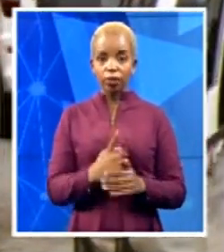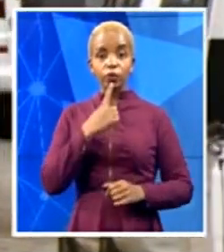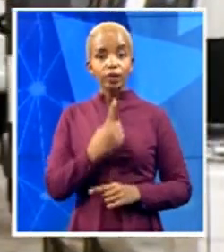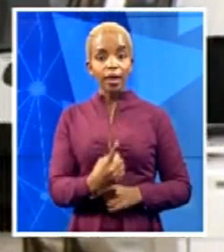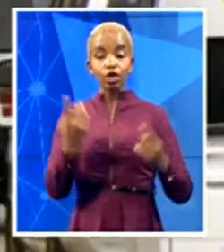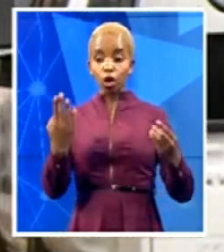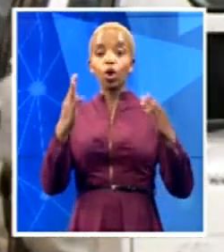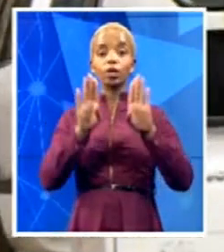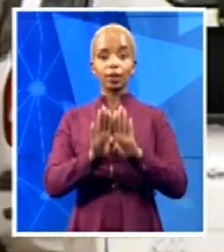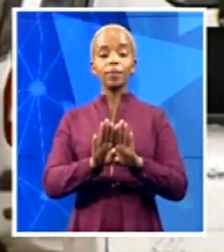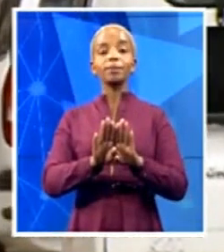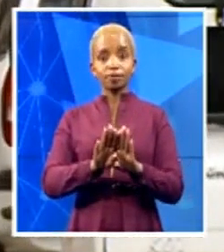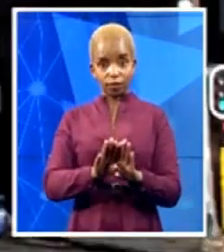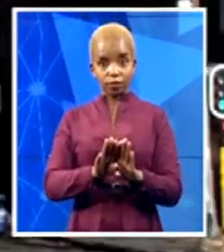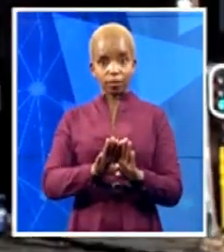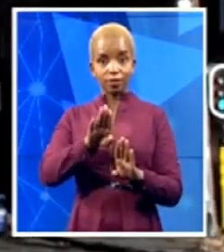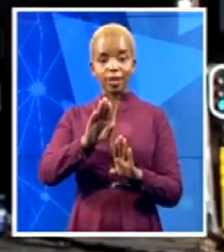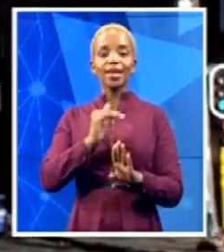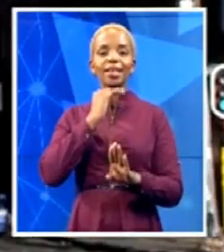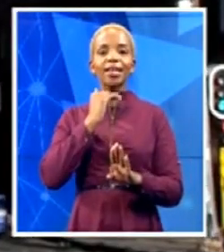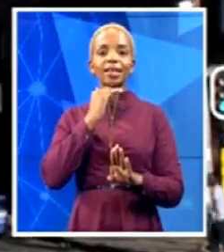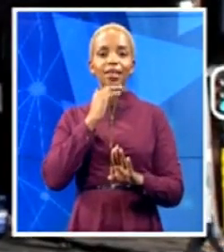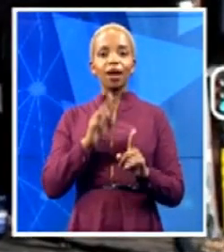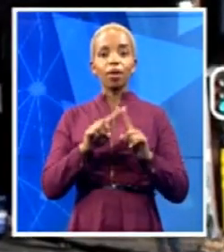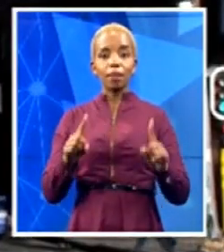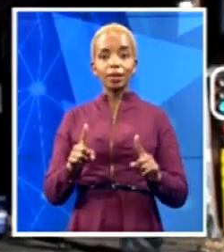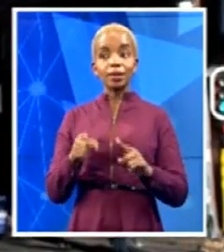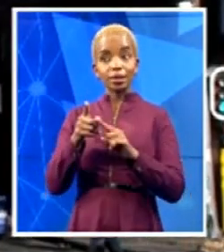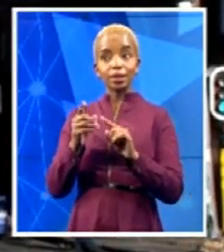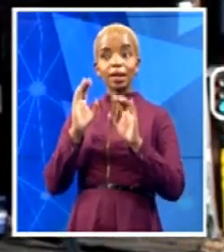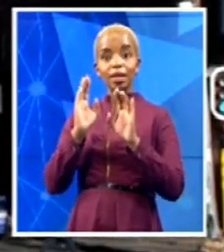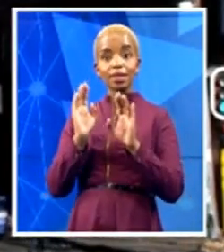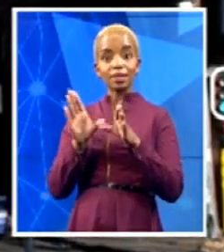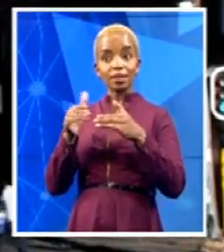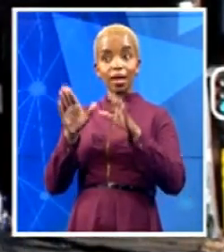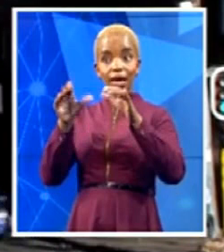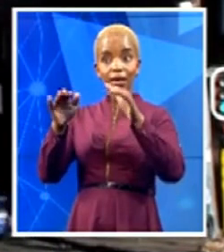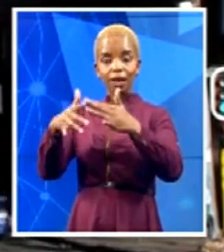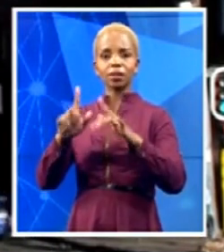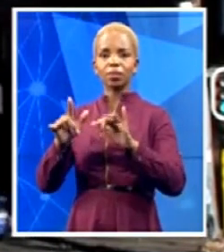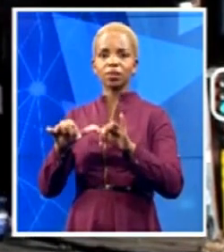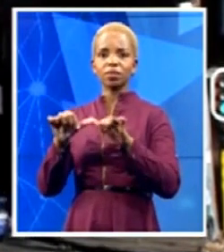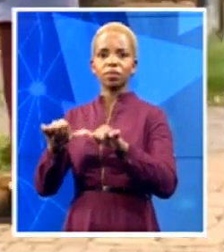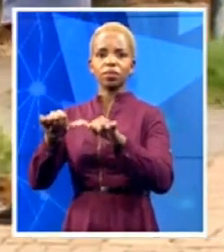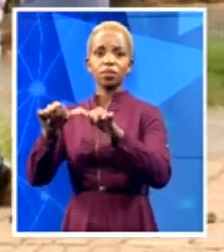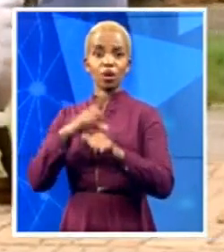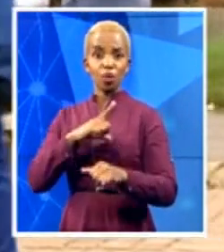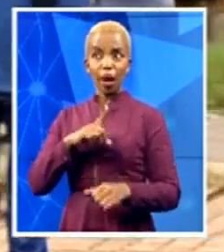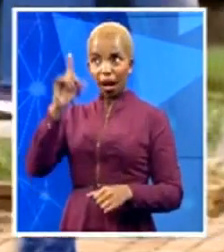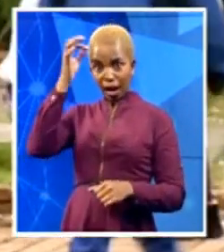sustainable strategy over a long-term period, because the government will run out of money to support those SMEs, because there isn't enough money running around